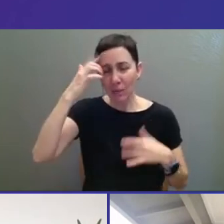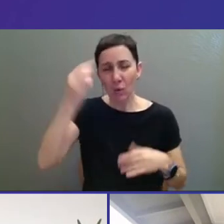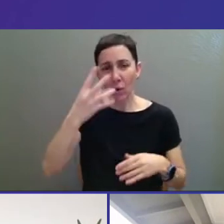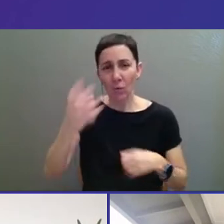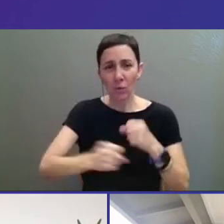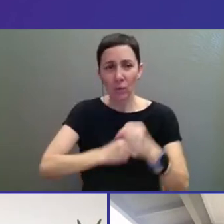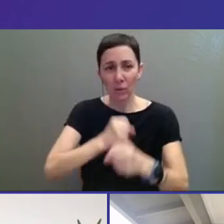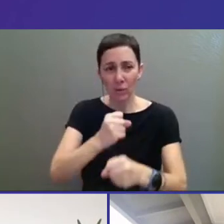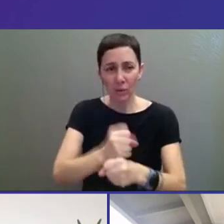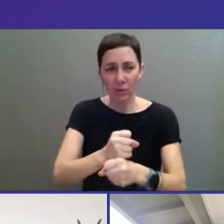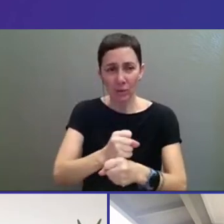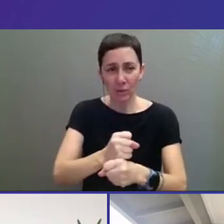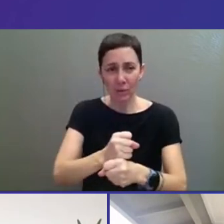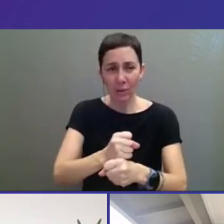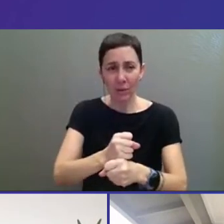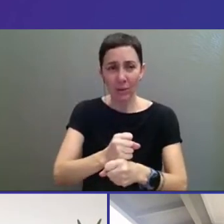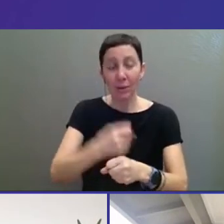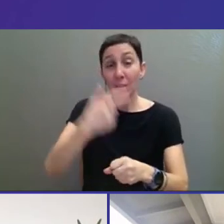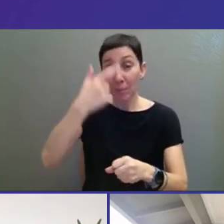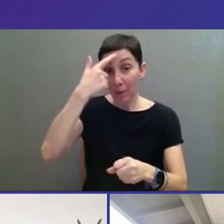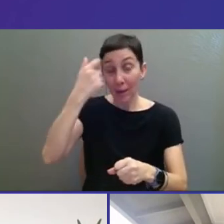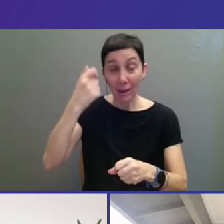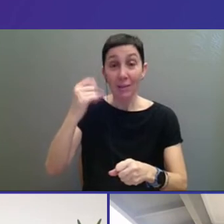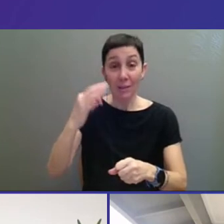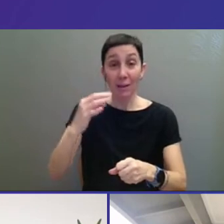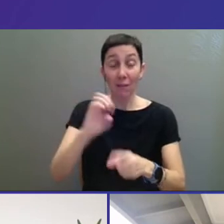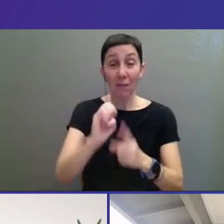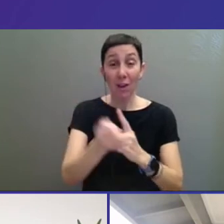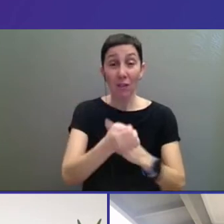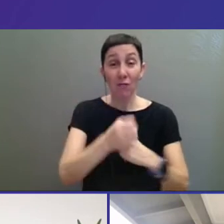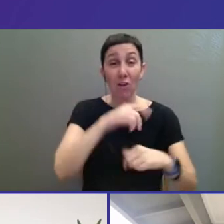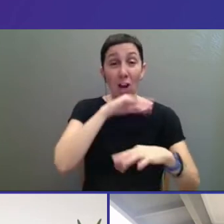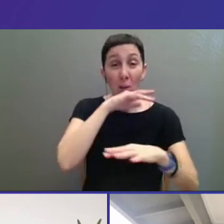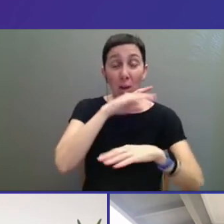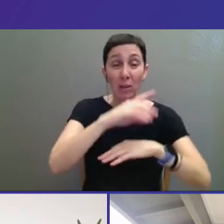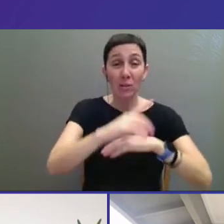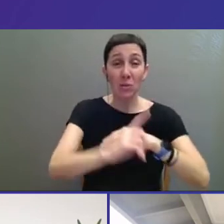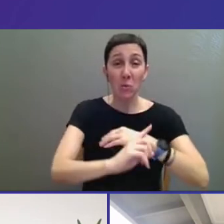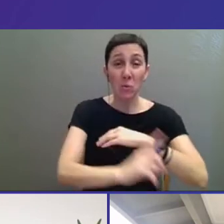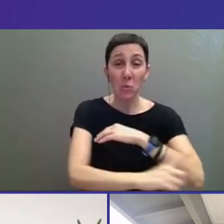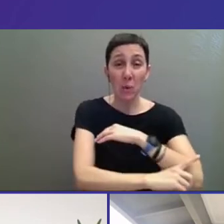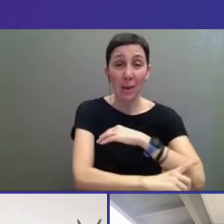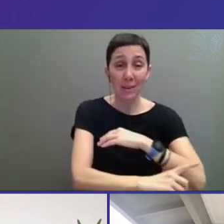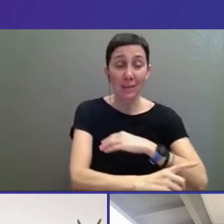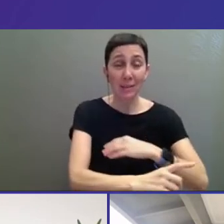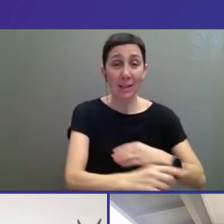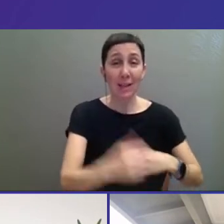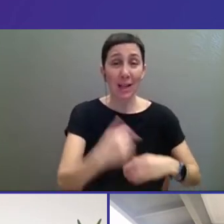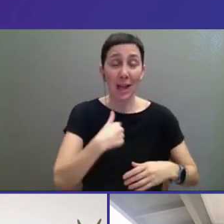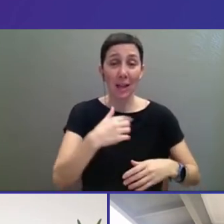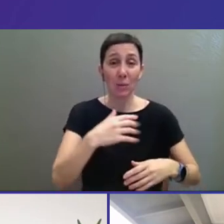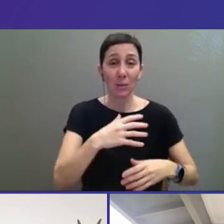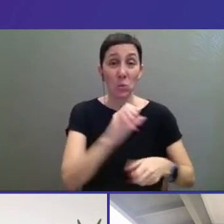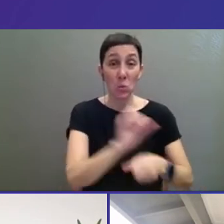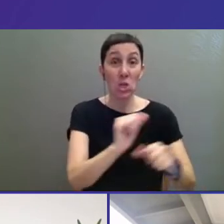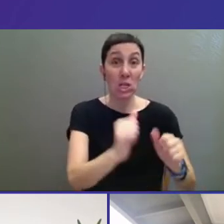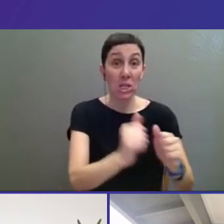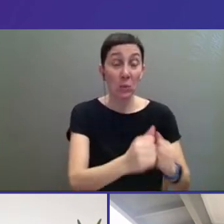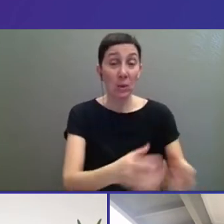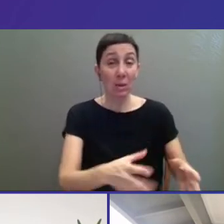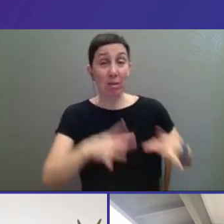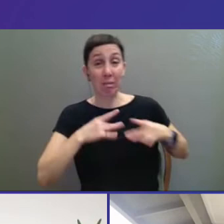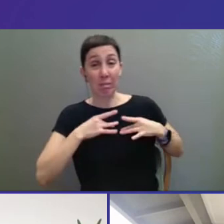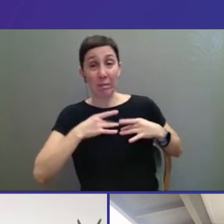in response to environmental exposure from the waste that I was handling in my work. And it's been